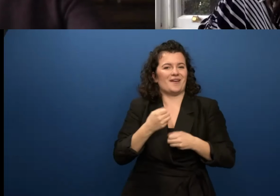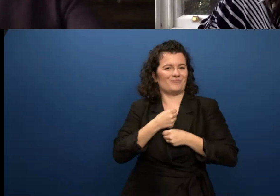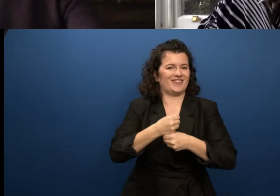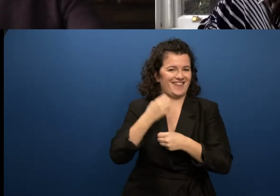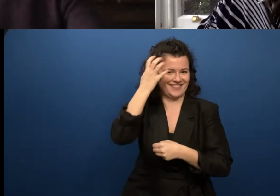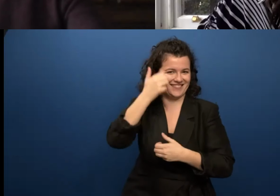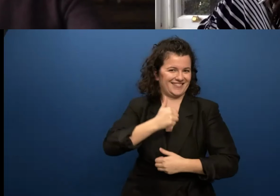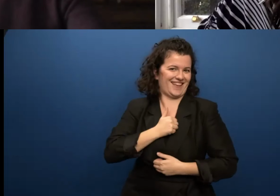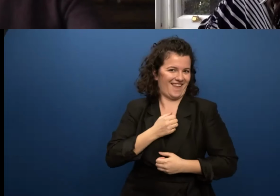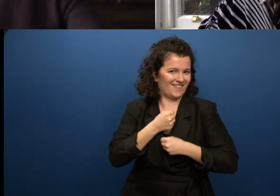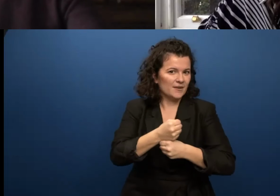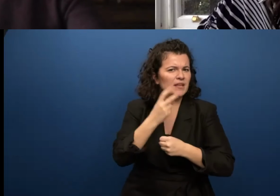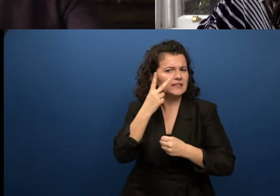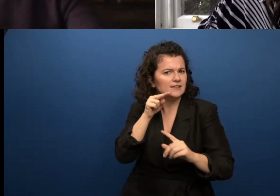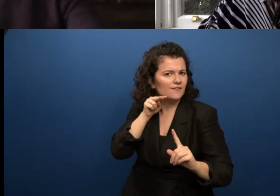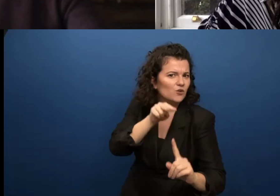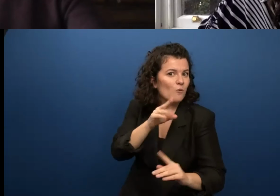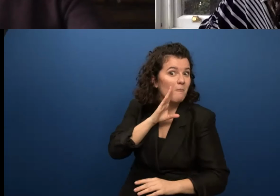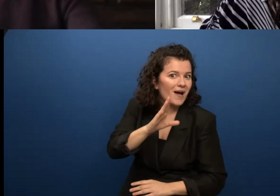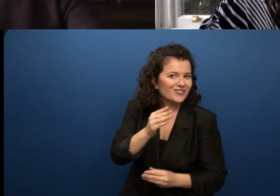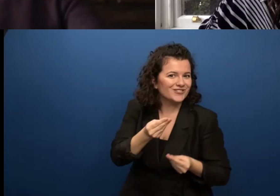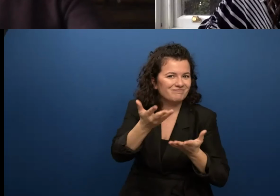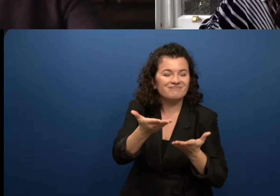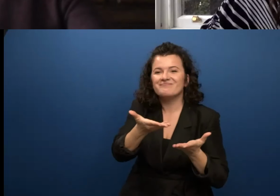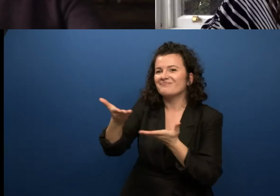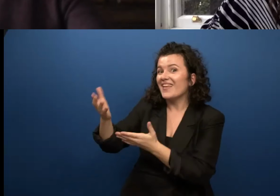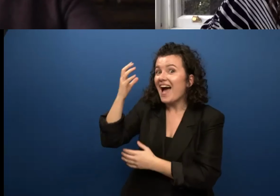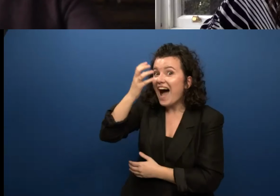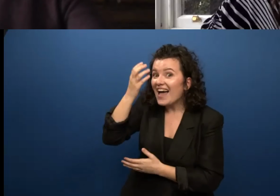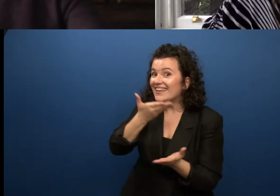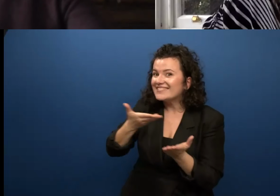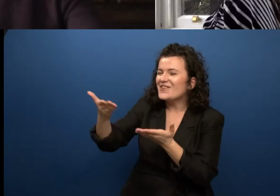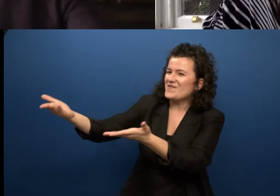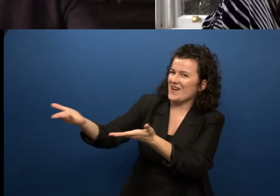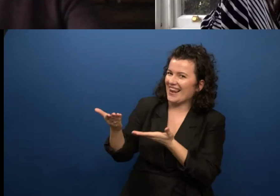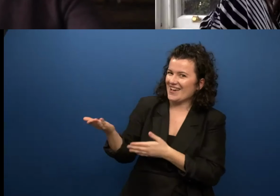in Belgium and Europe. Alex, welcome. The floor is yours.